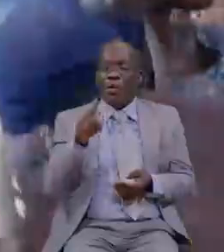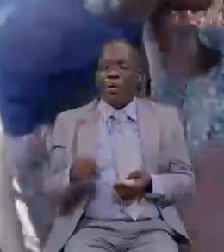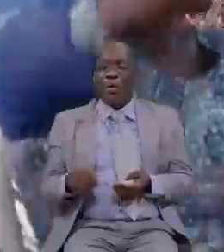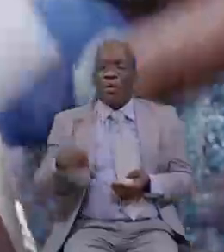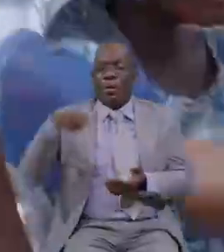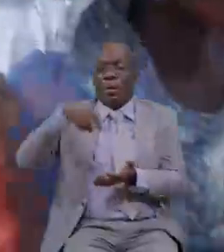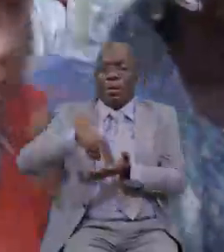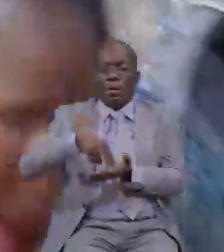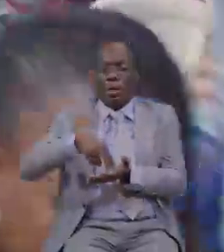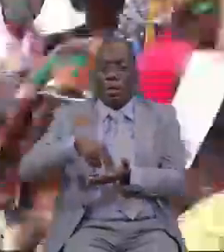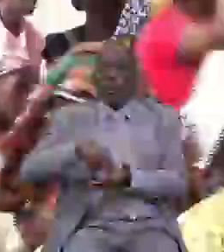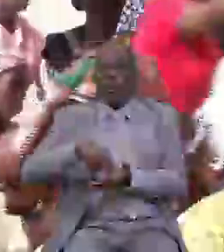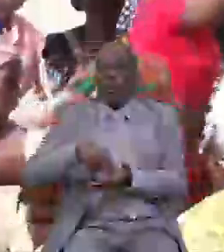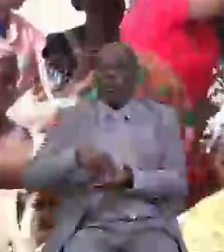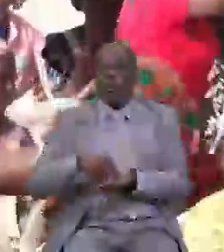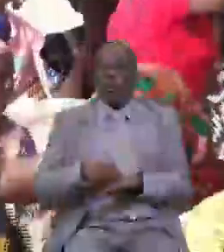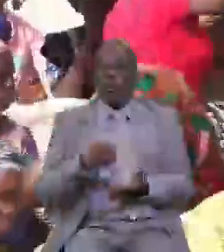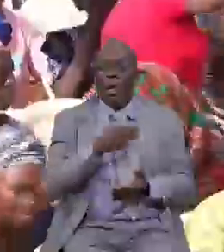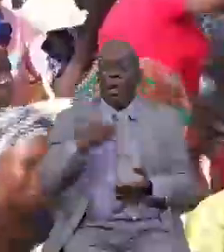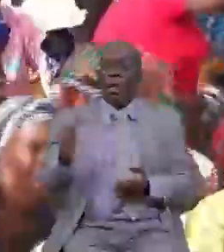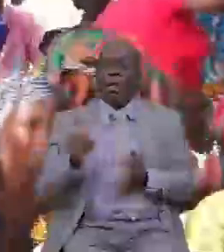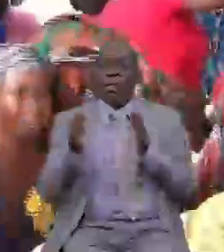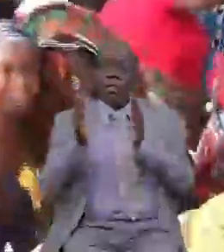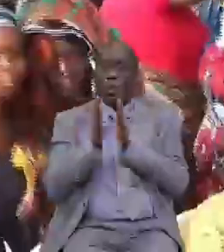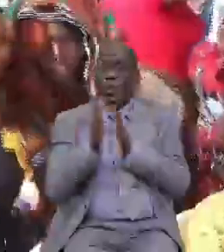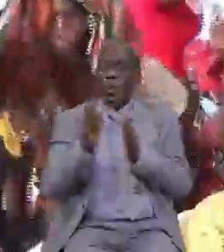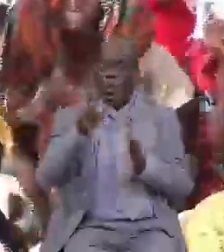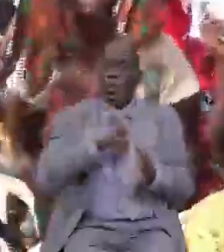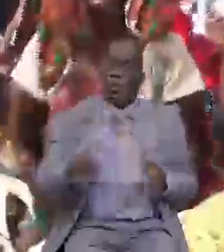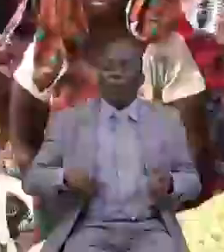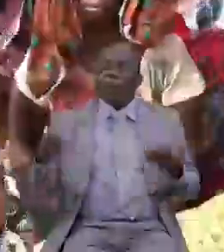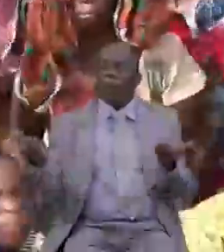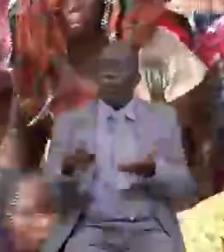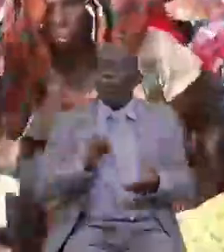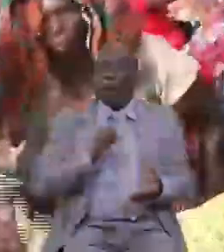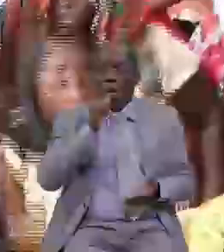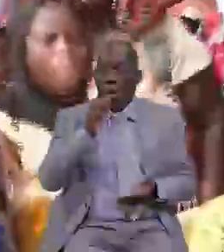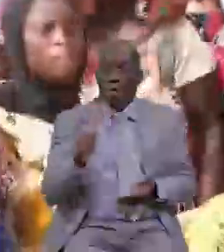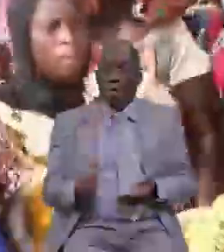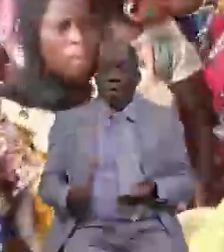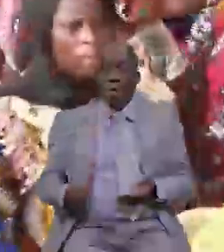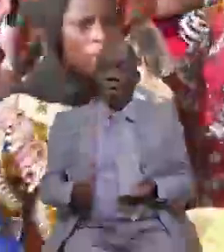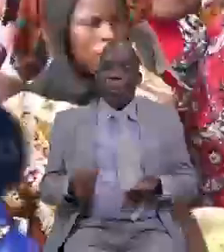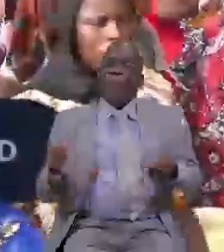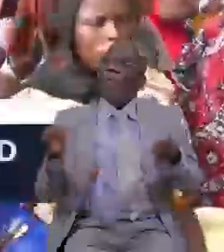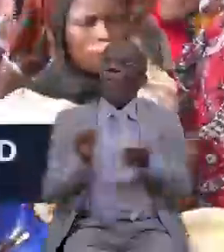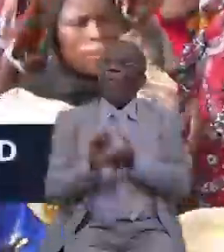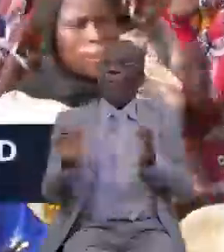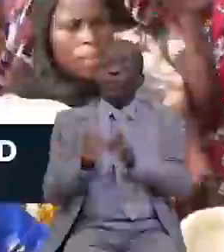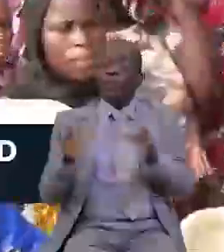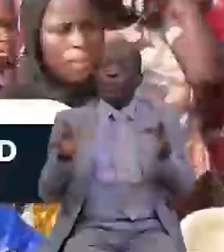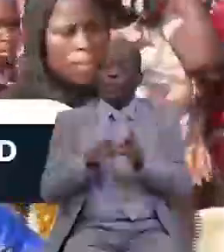your feet and say, Lord, here I am. How I thank God that Jesus is my